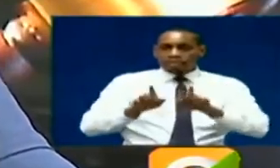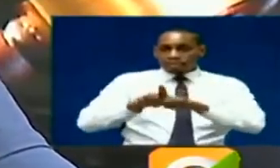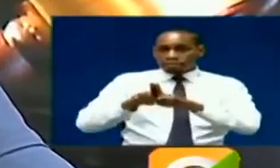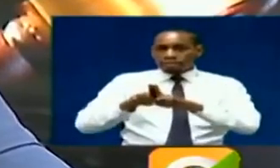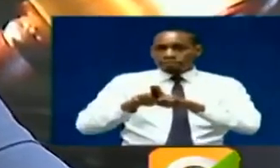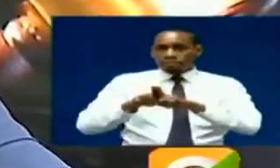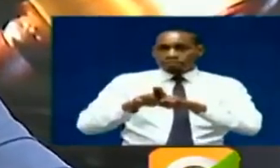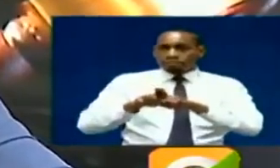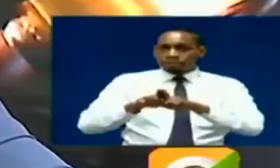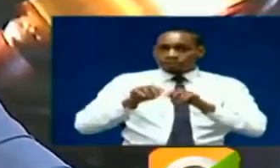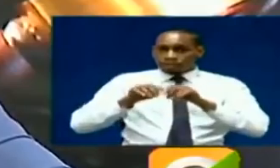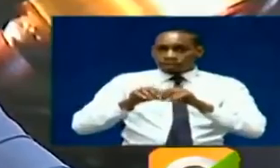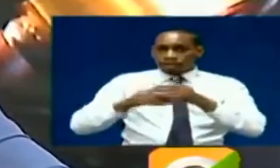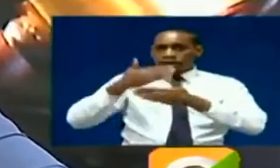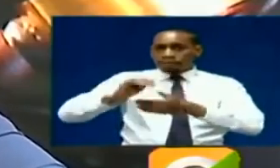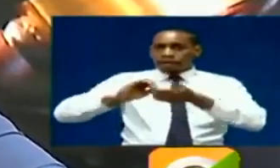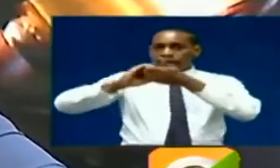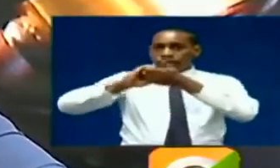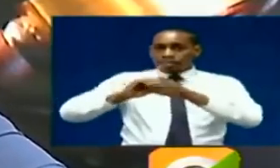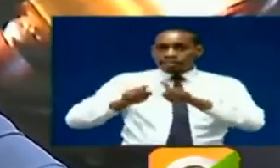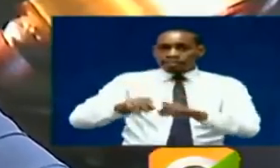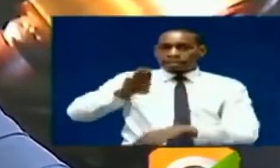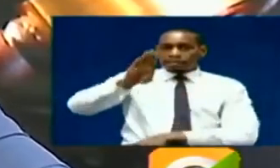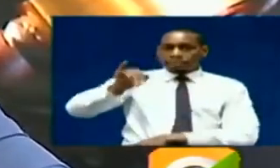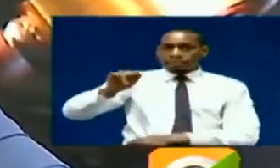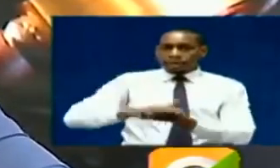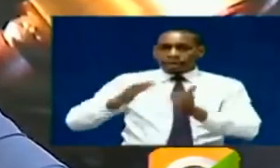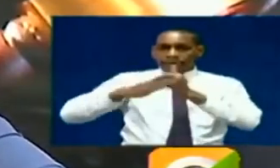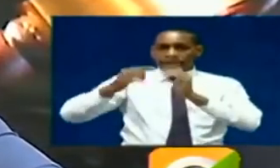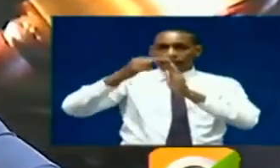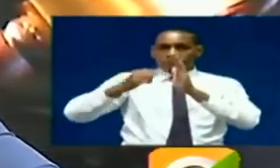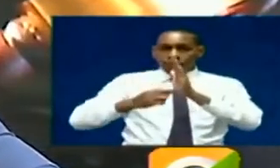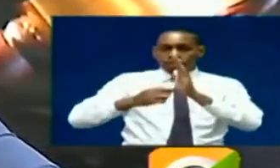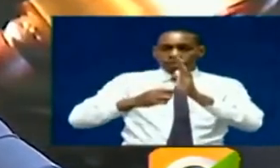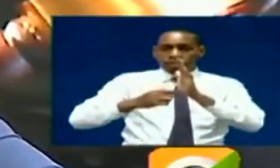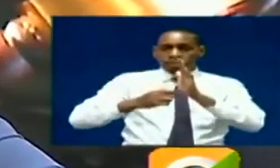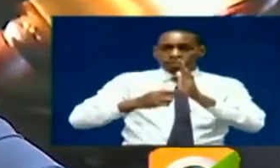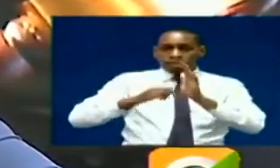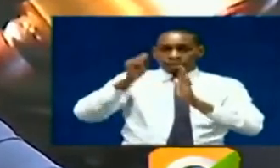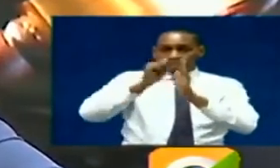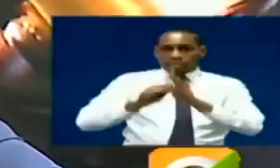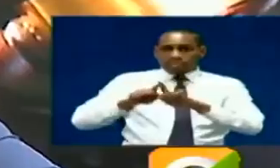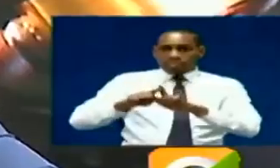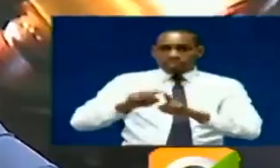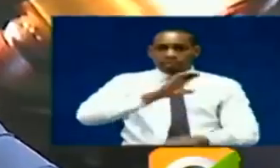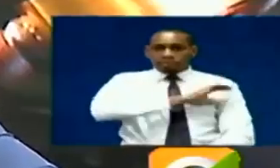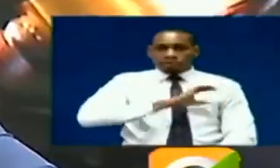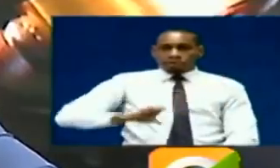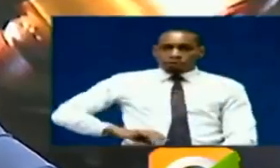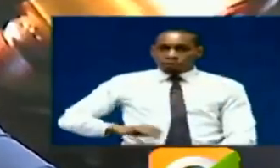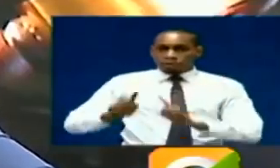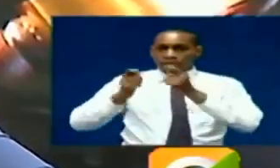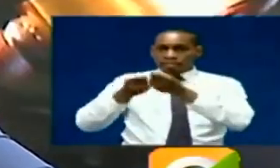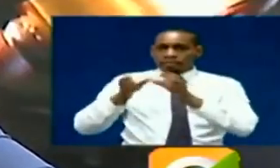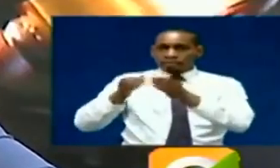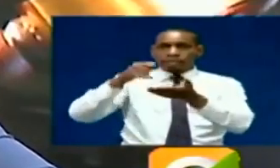down back to the handshake and the BBI 9-point agenda, the formation of the task force, that did not involve